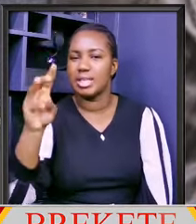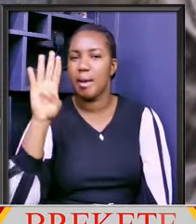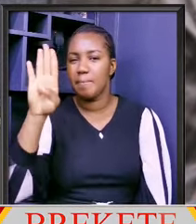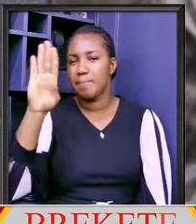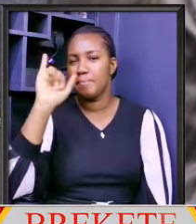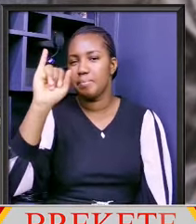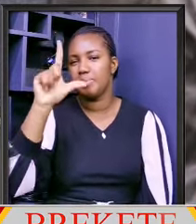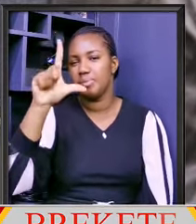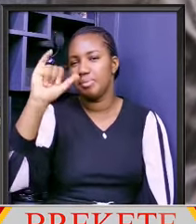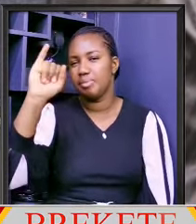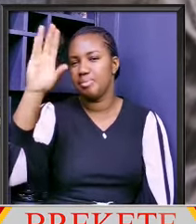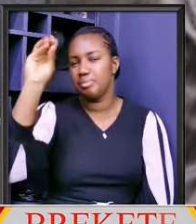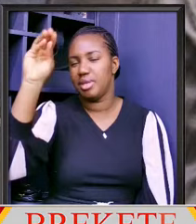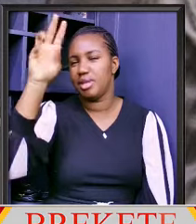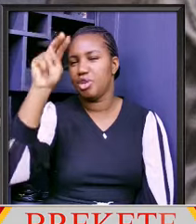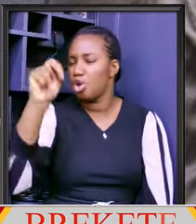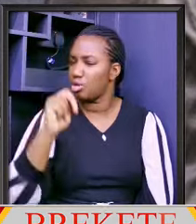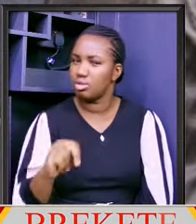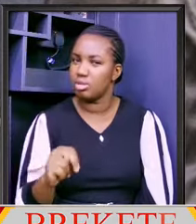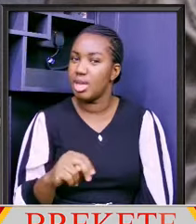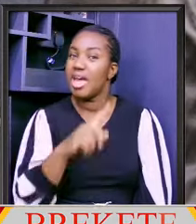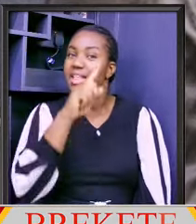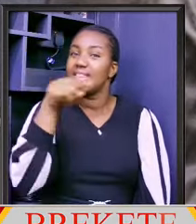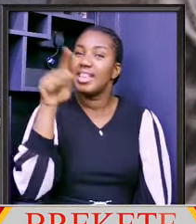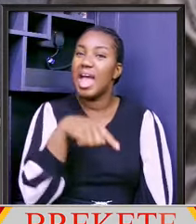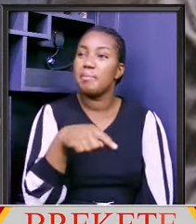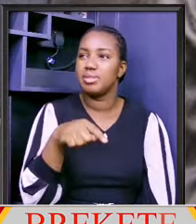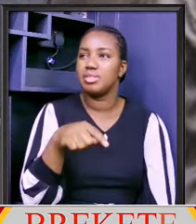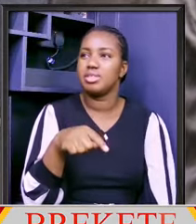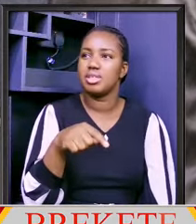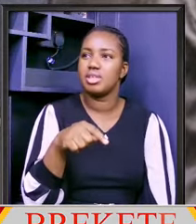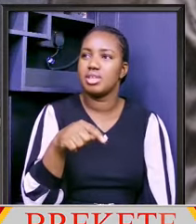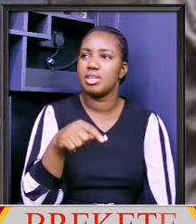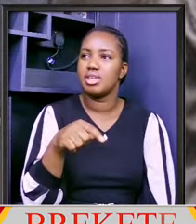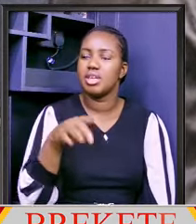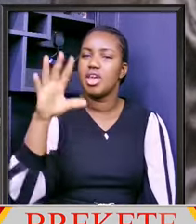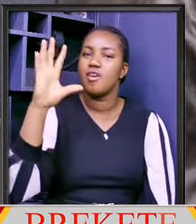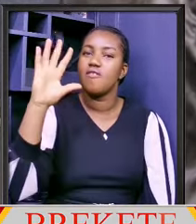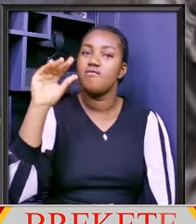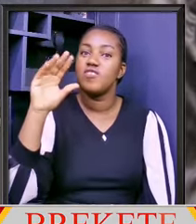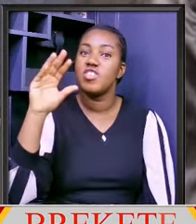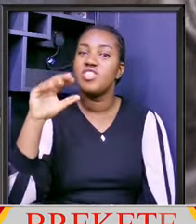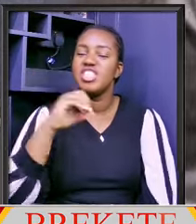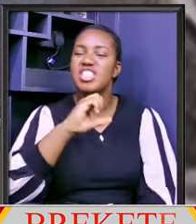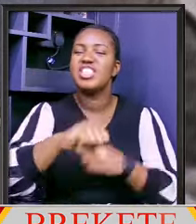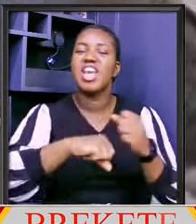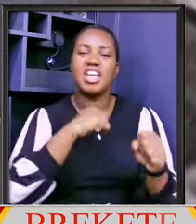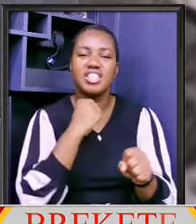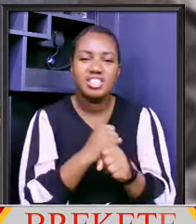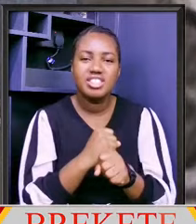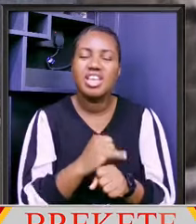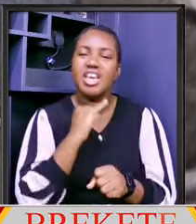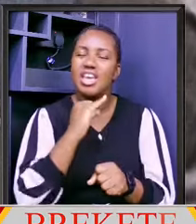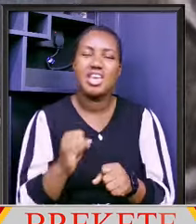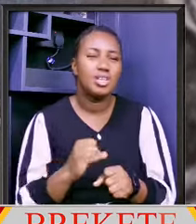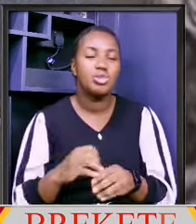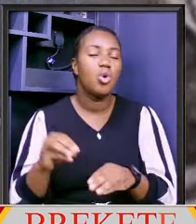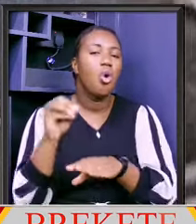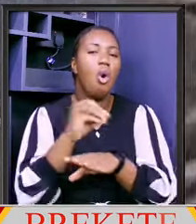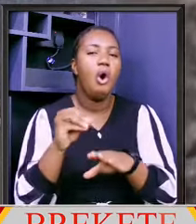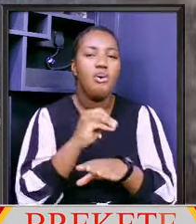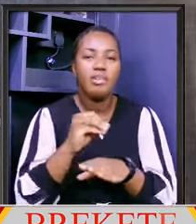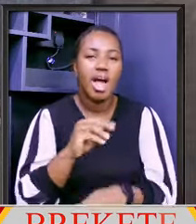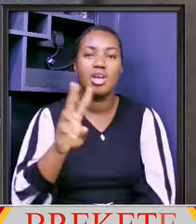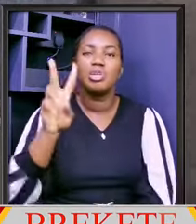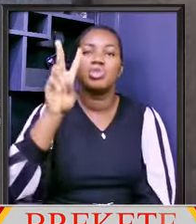times 15 is almost 27 billion for that 15 years. Just minimum. Okay, so